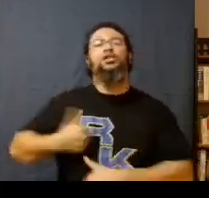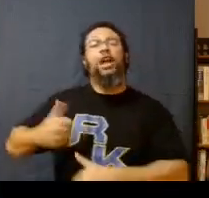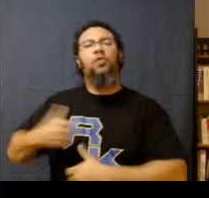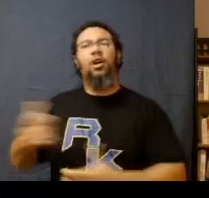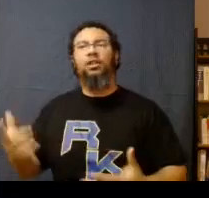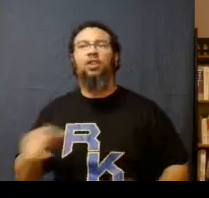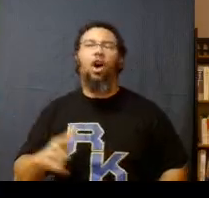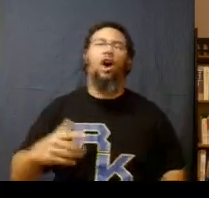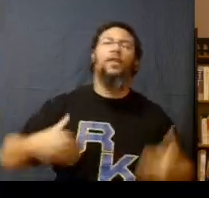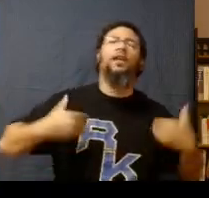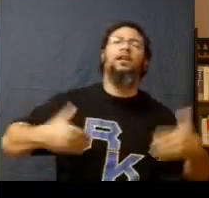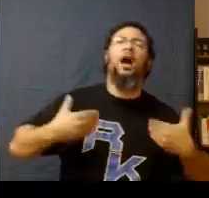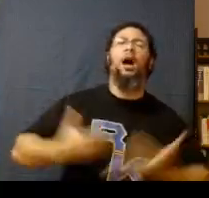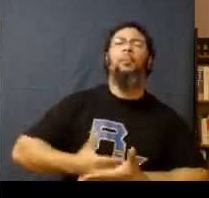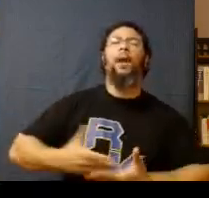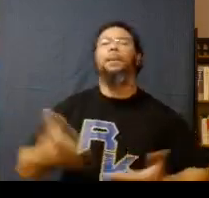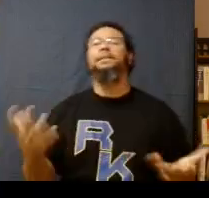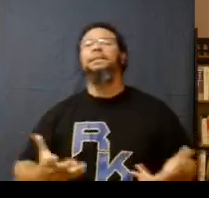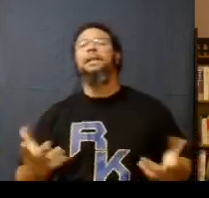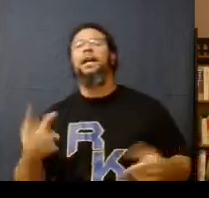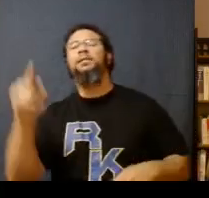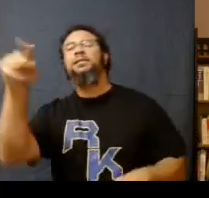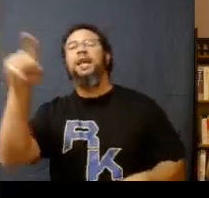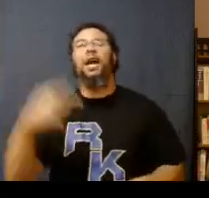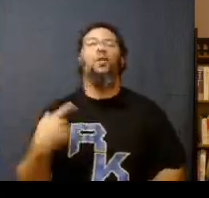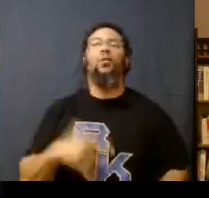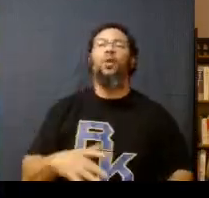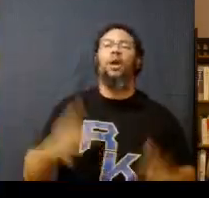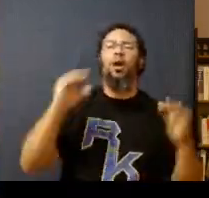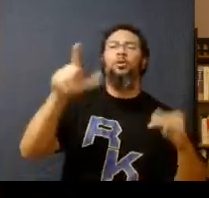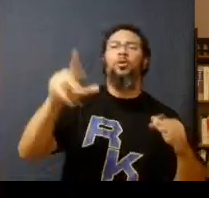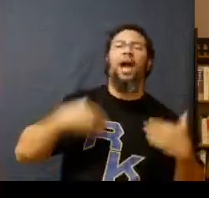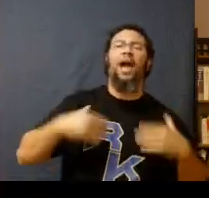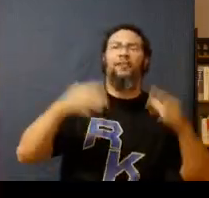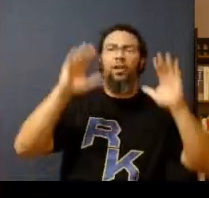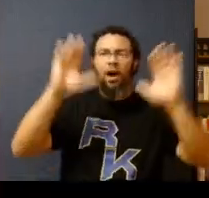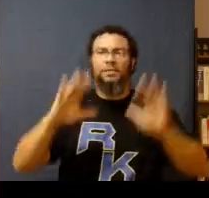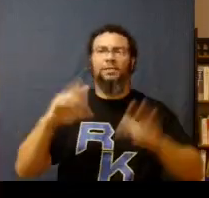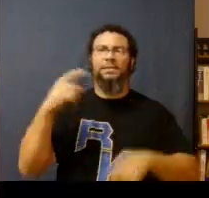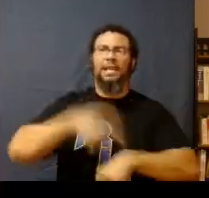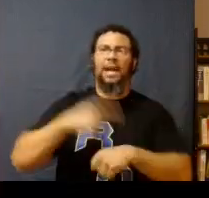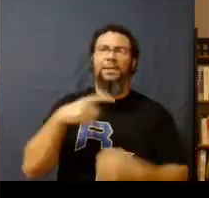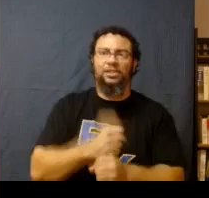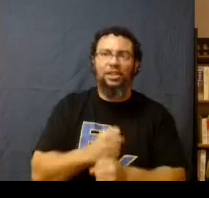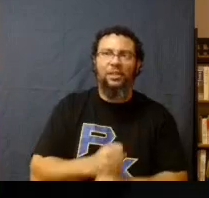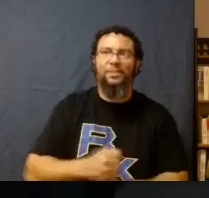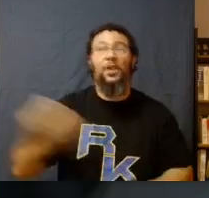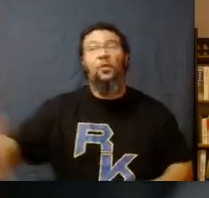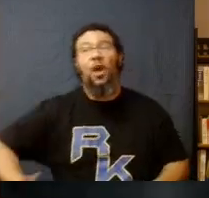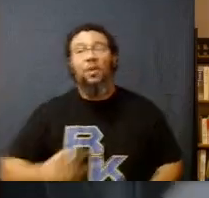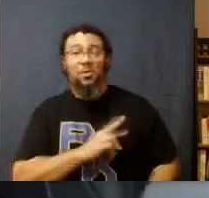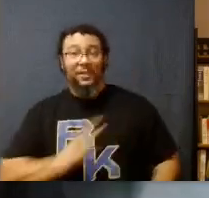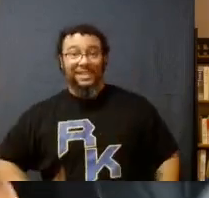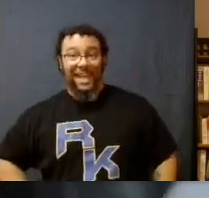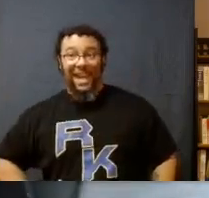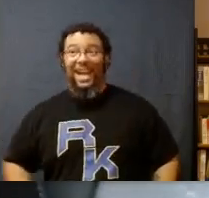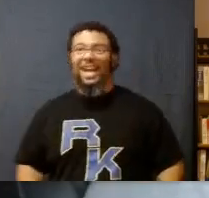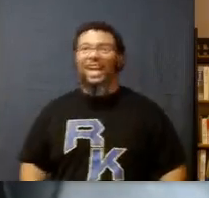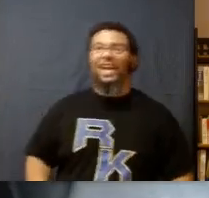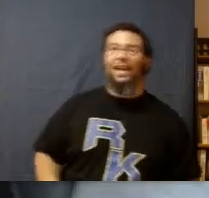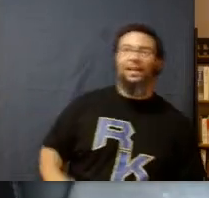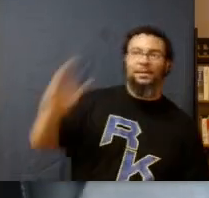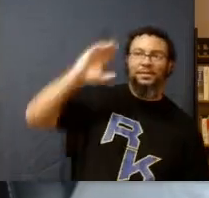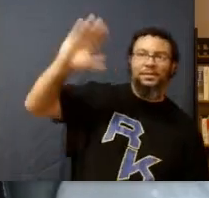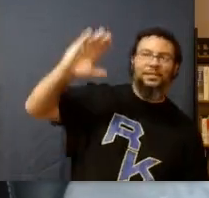youngins out there. We excited to have y'all at King. We hope y'all have an amazing time this year. Welcome, Rufus King freshmen. Hi, class